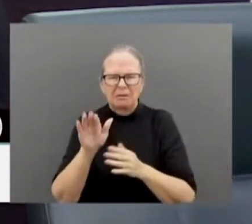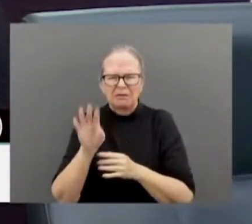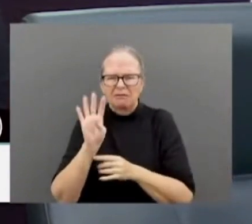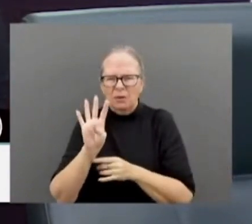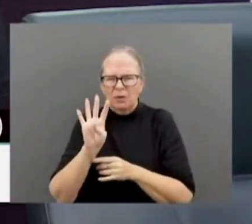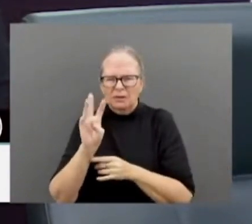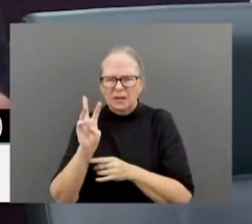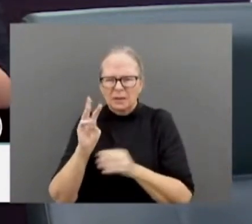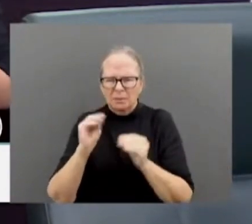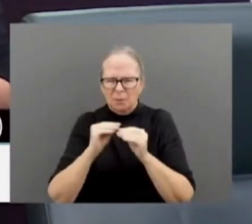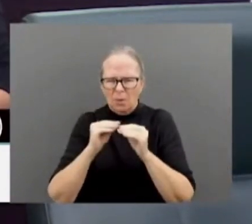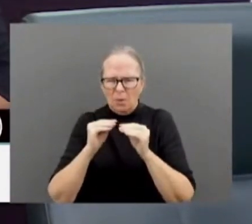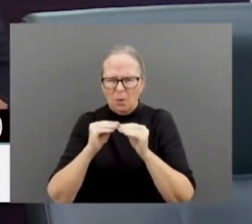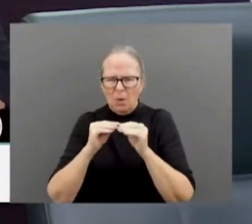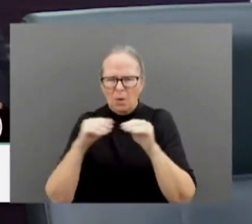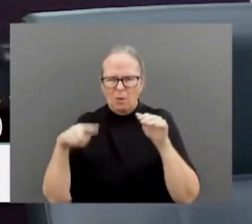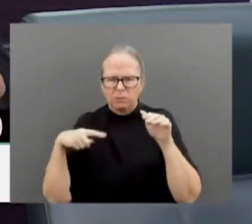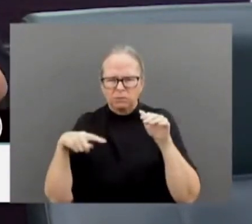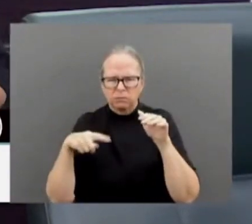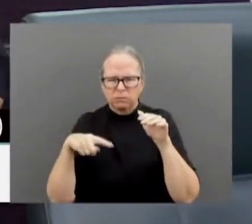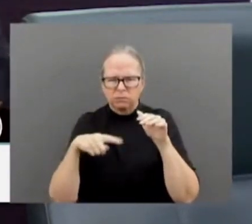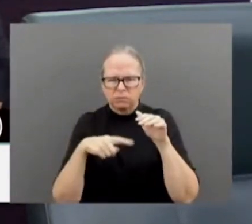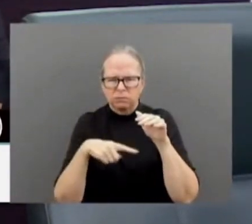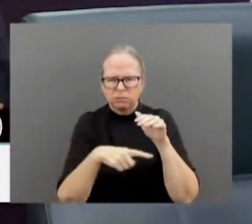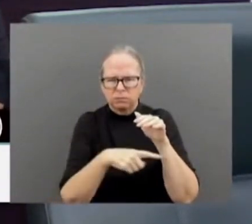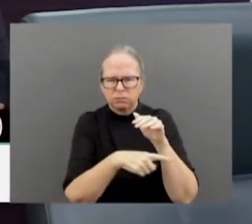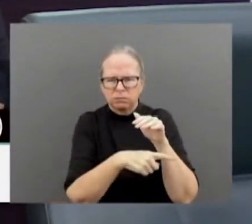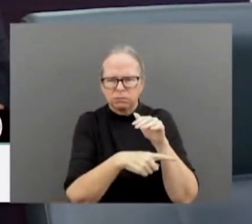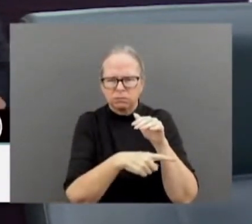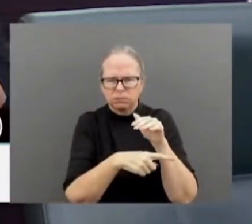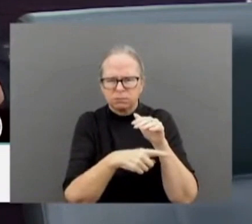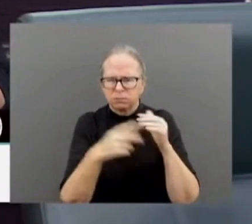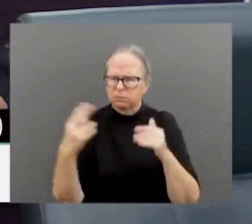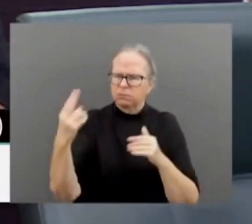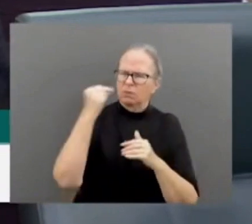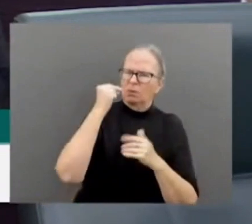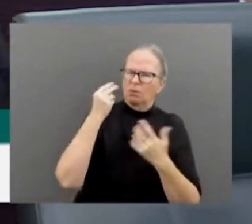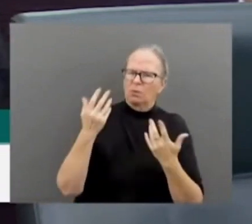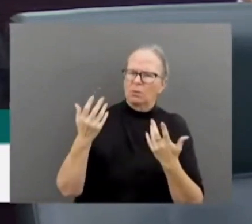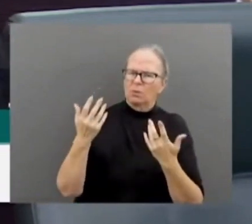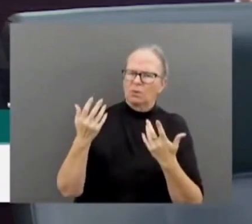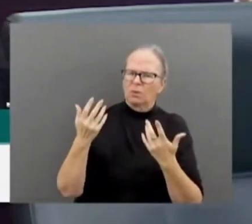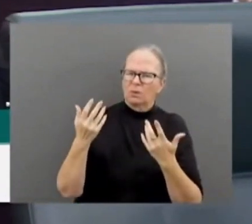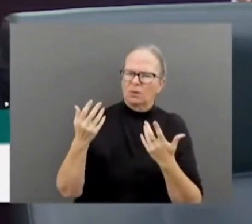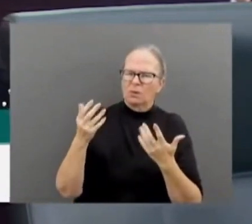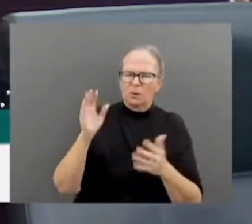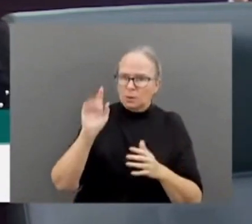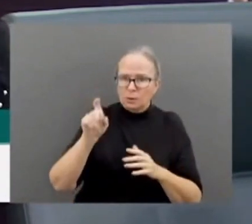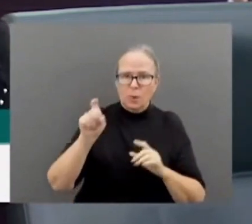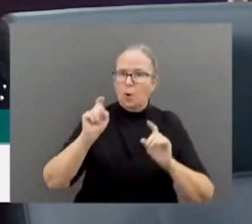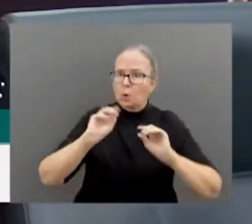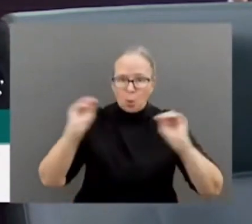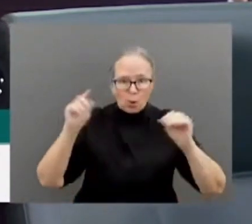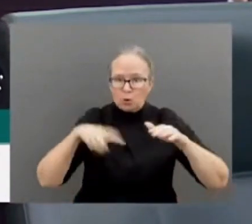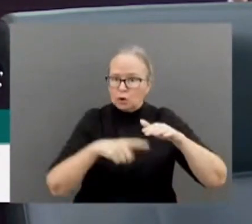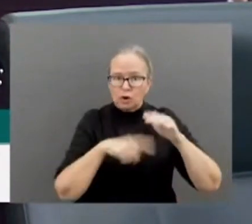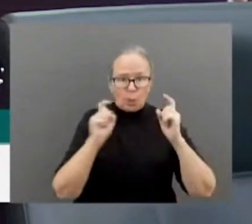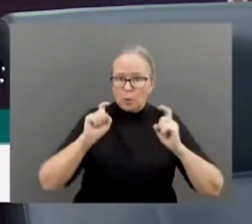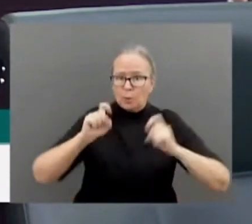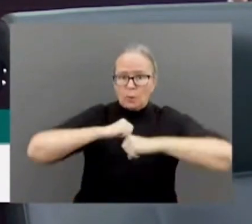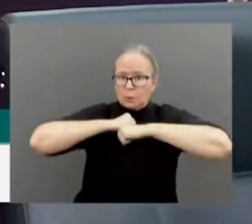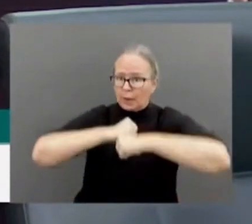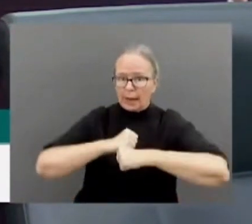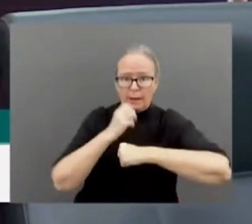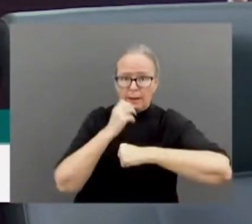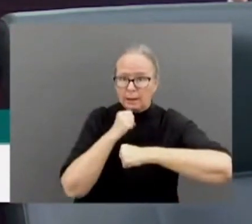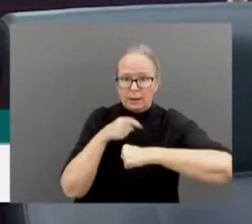Mountain area, in a space where there's to be no drilling activity. Why is it that the minister refuses to listen to Albertans and put a stop